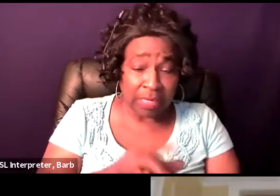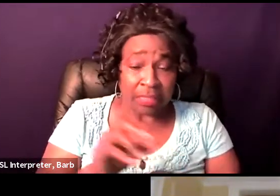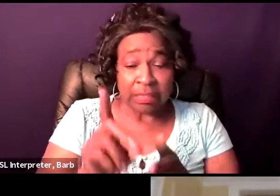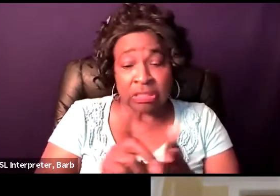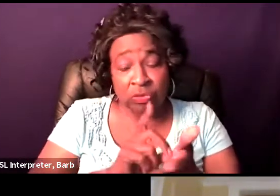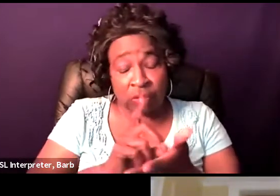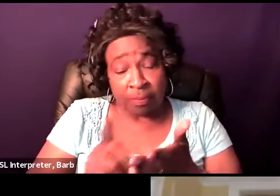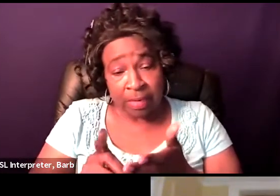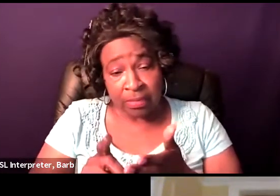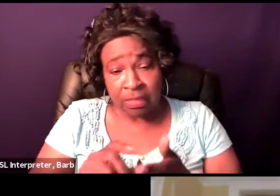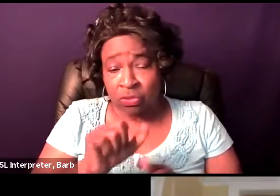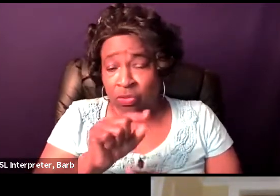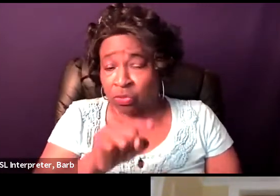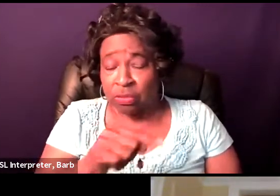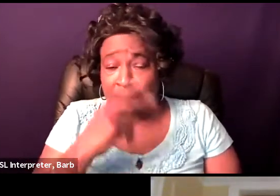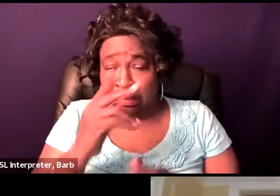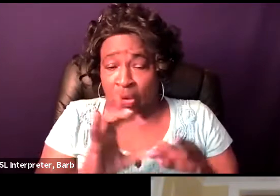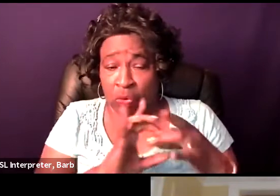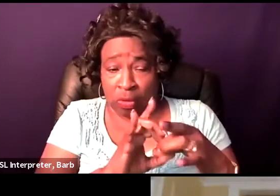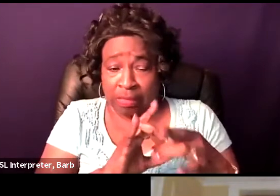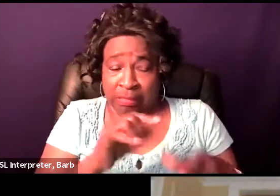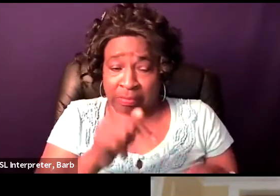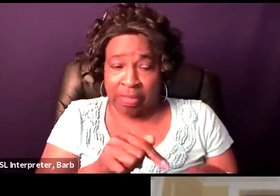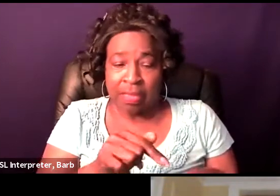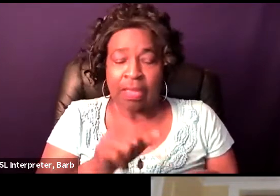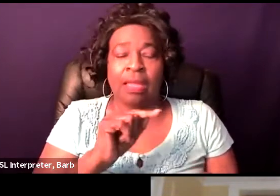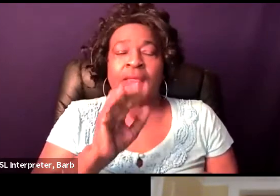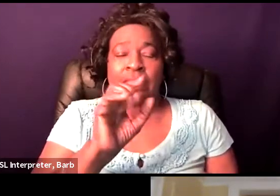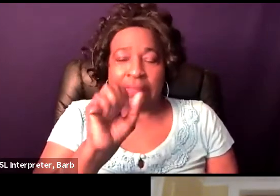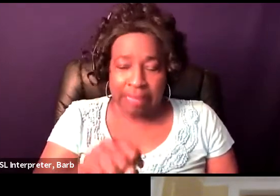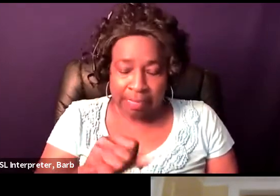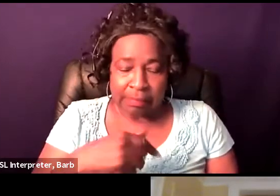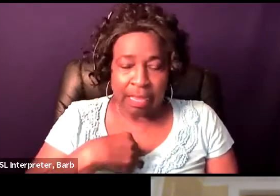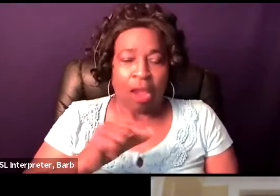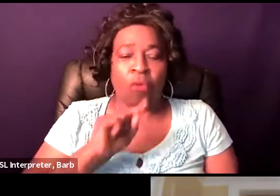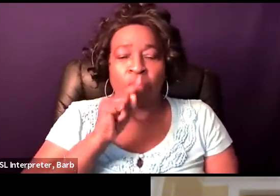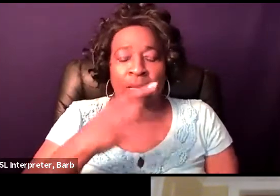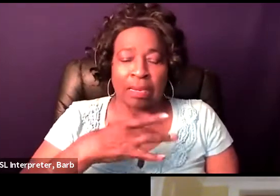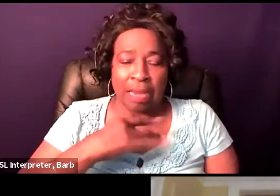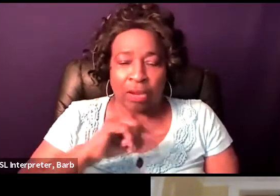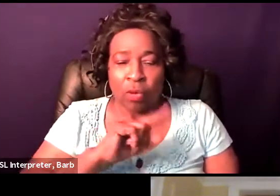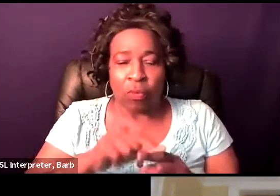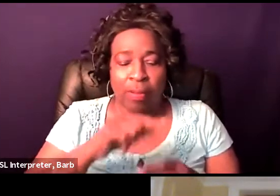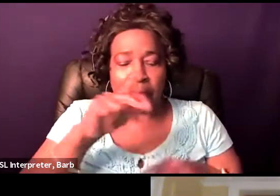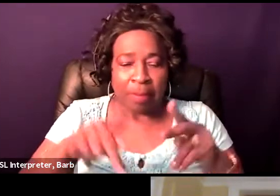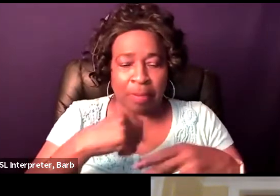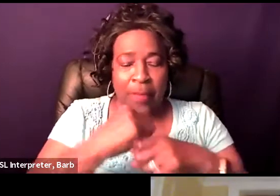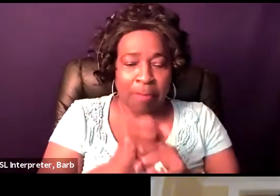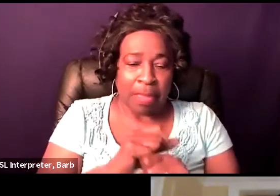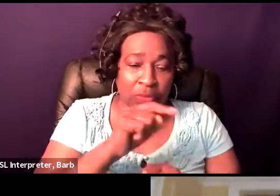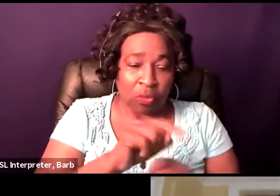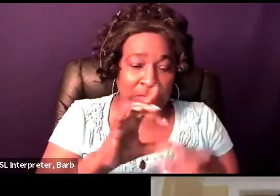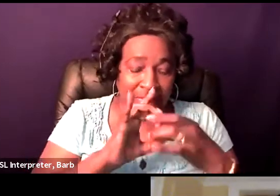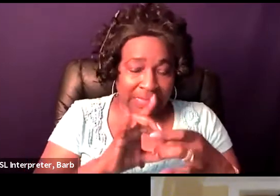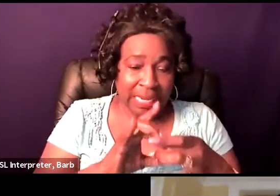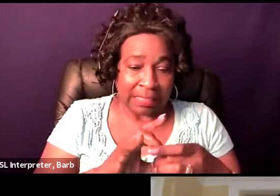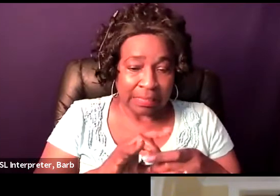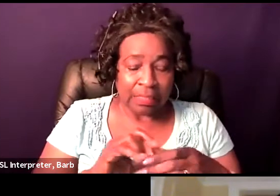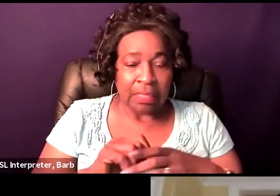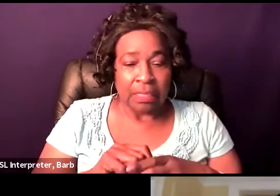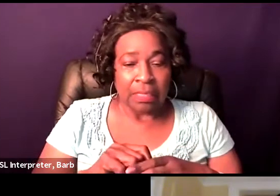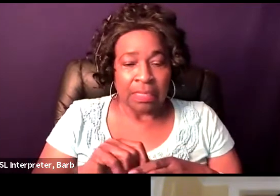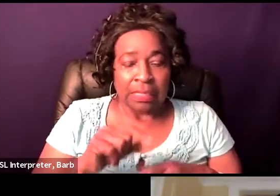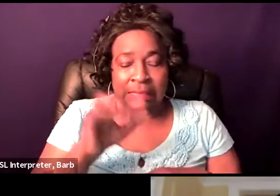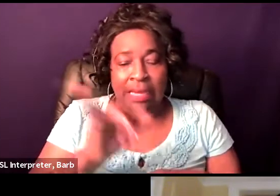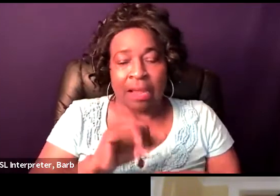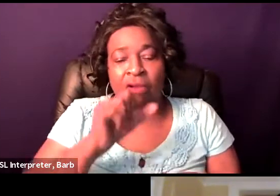And I really like when people make those connections to what seem like kind of analog algorithms, and